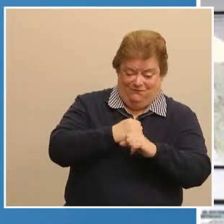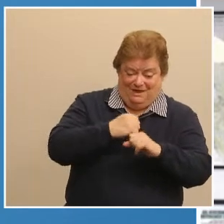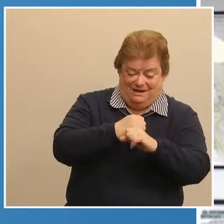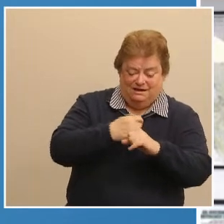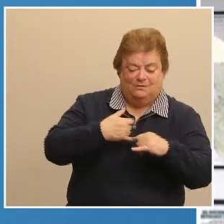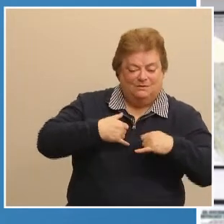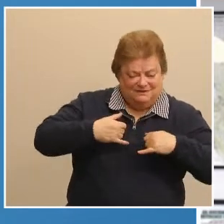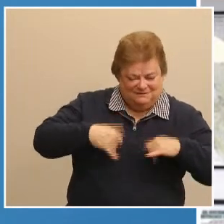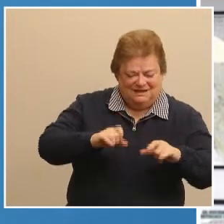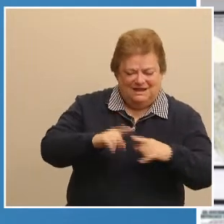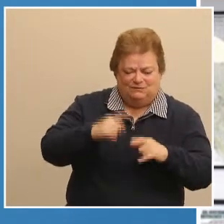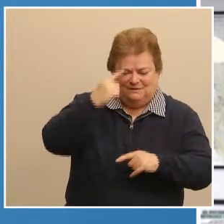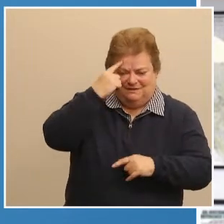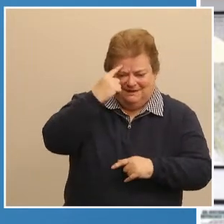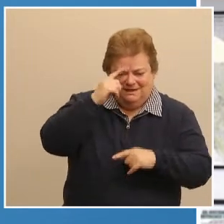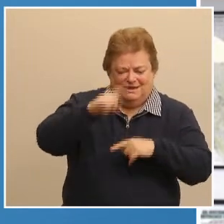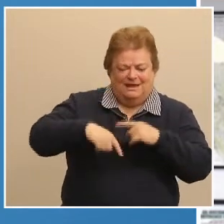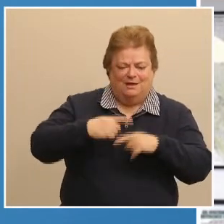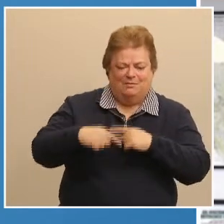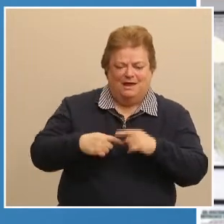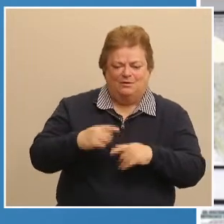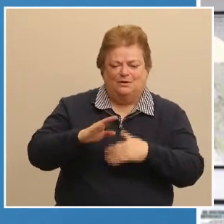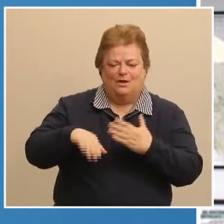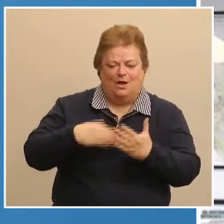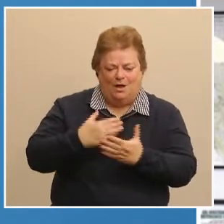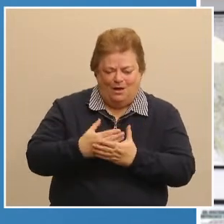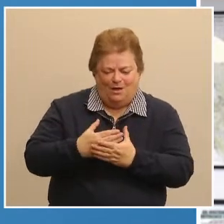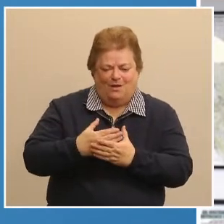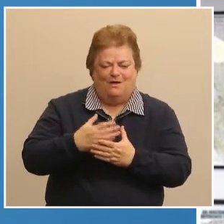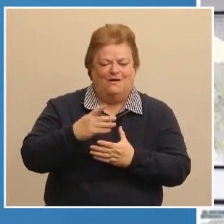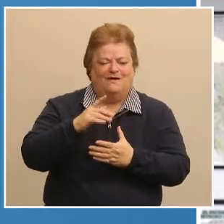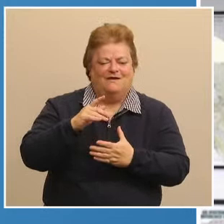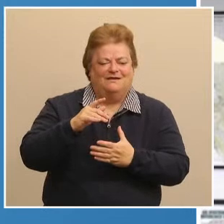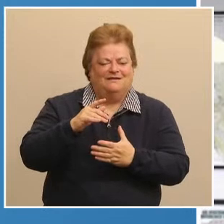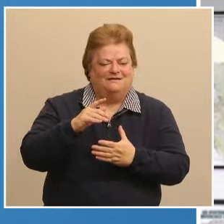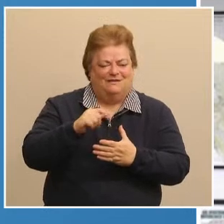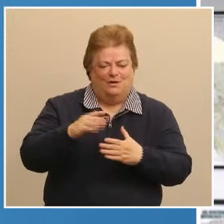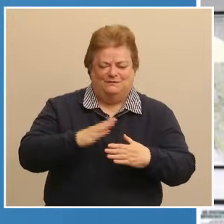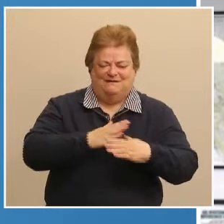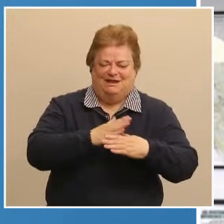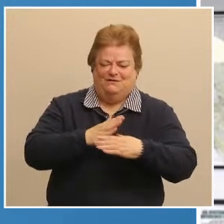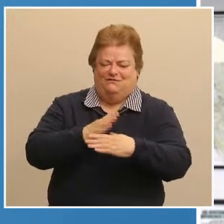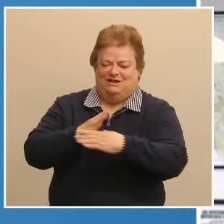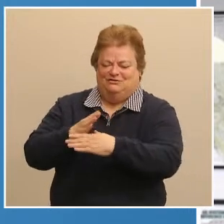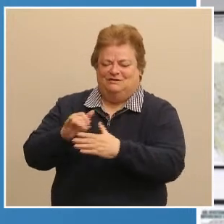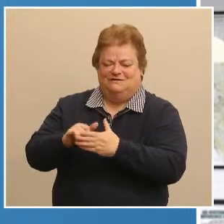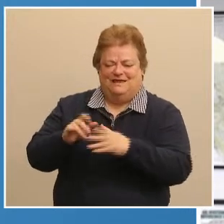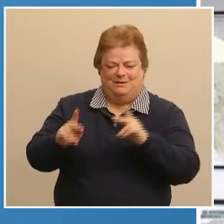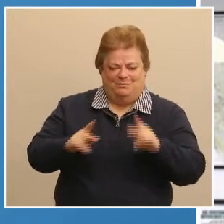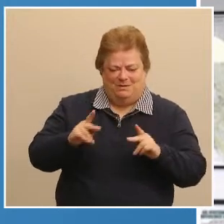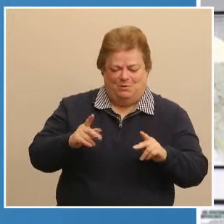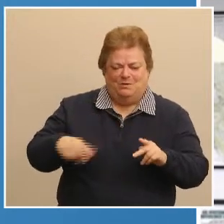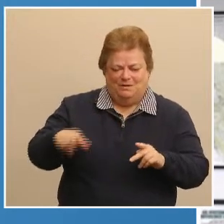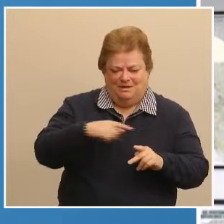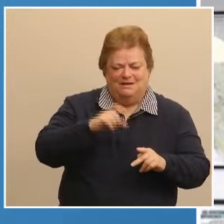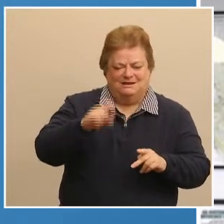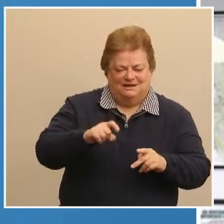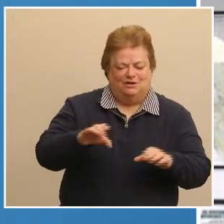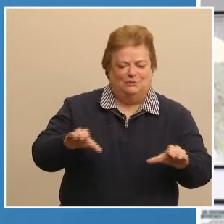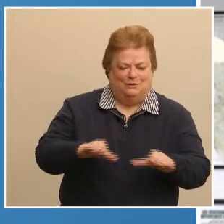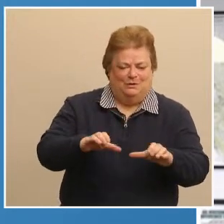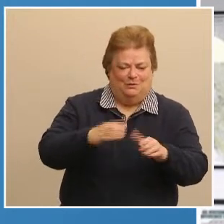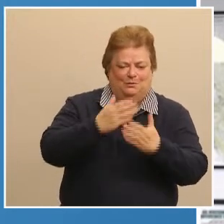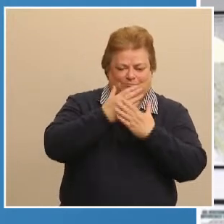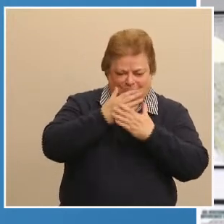to be conscientious about all of the non-pharmaceutical interventions that you and all of our local health directors have been pressing for. Thanks very